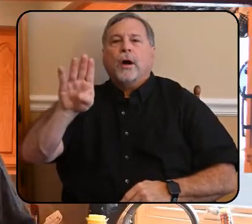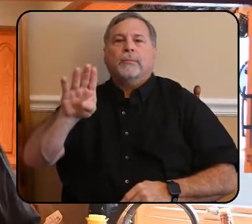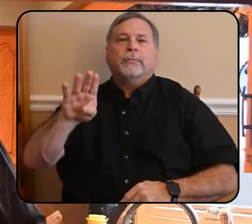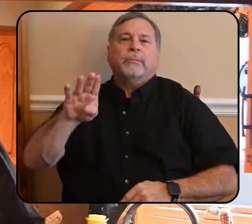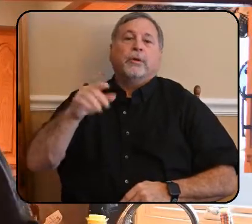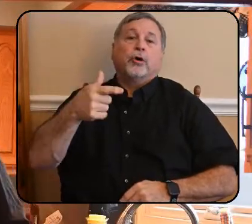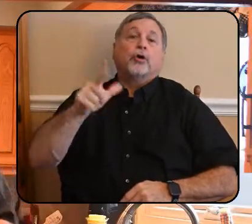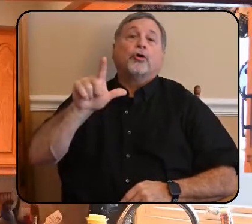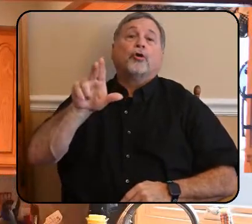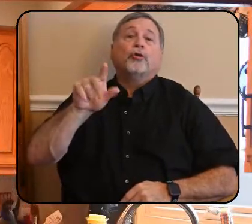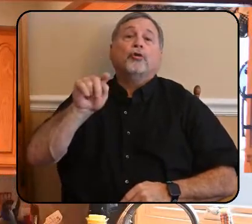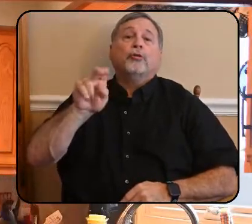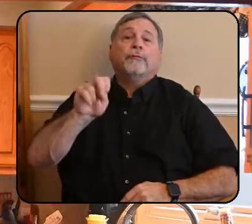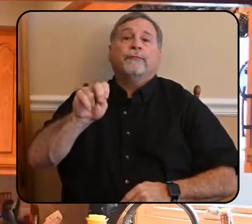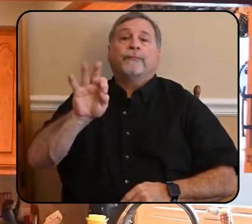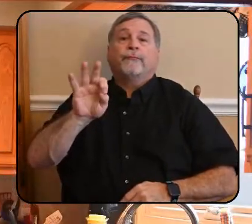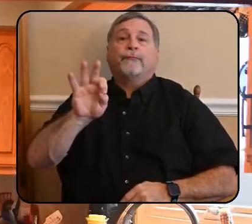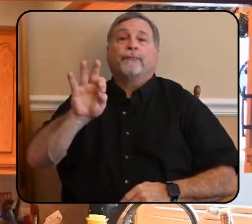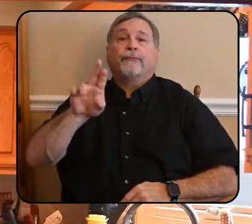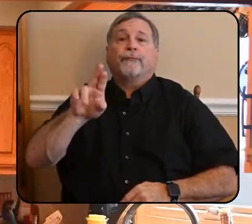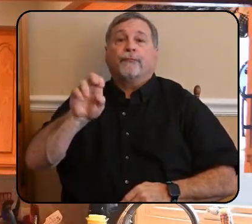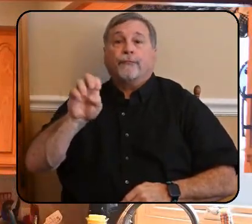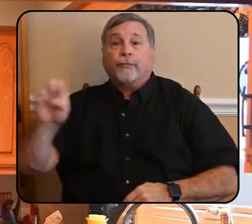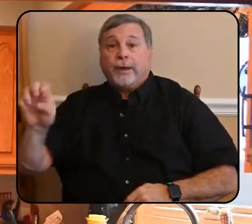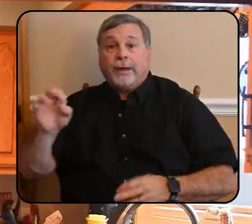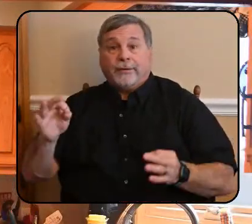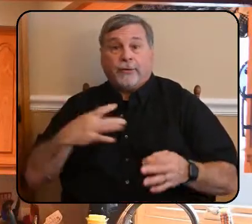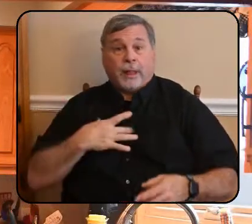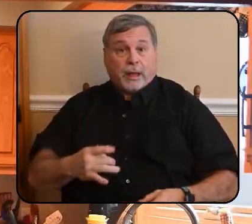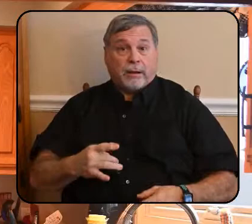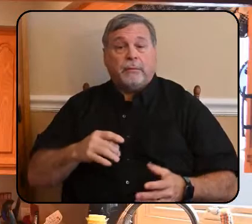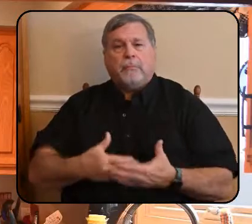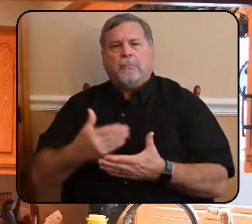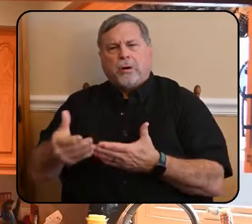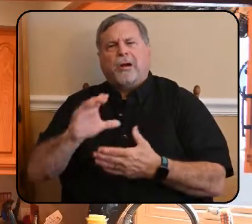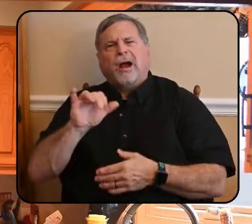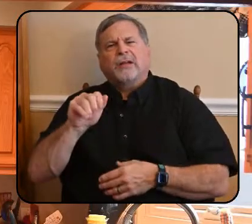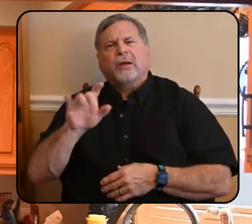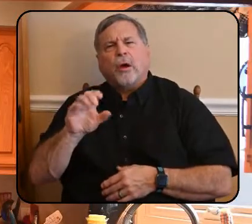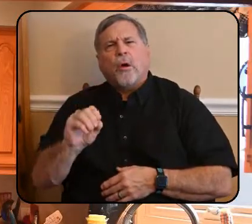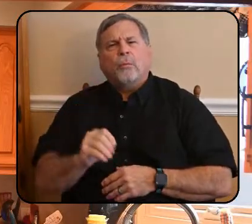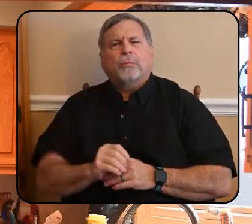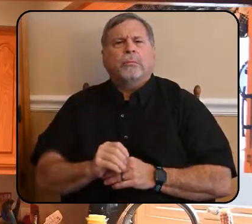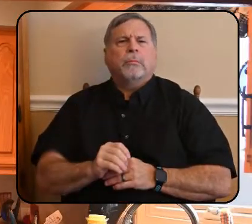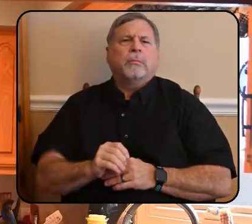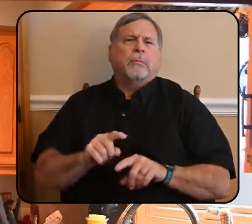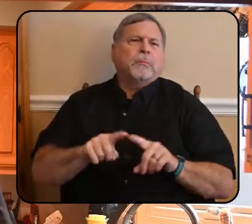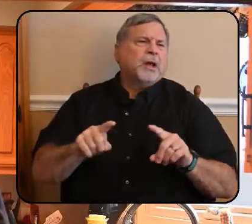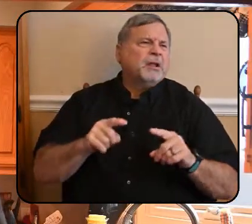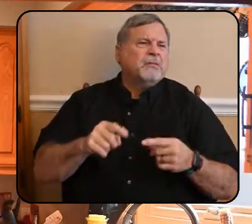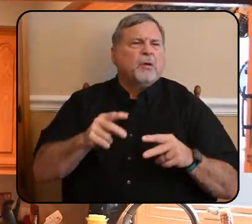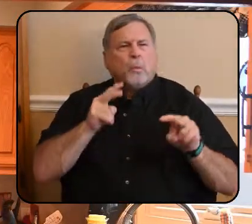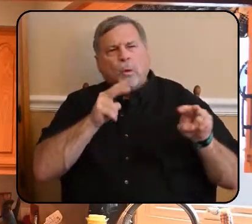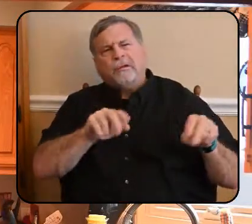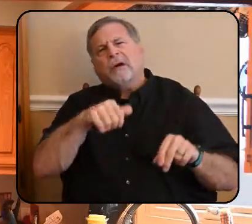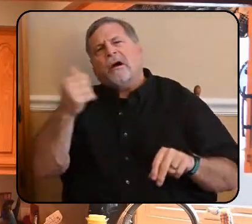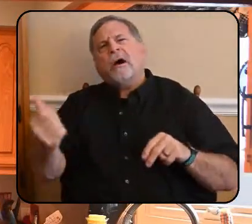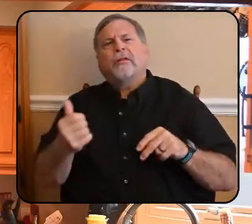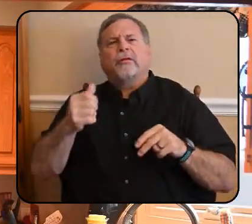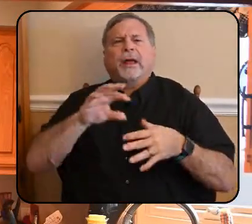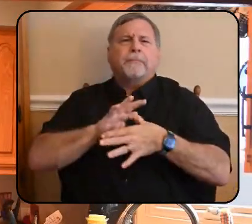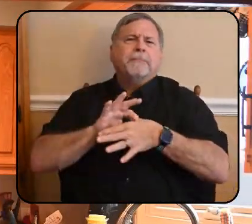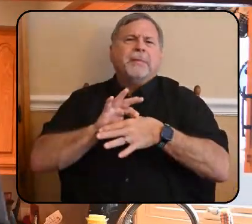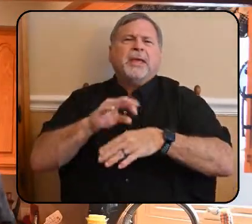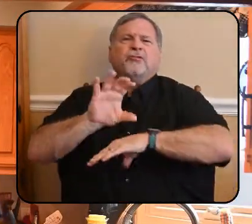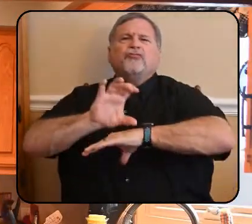that. Again, pick this up at Costco. But if you follow like the Meat Church, or you follow some of the other guys out there, they